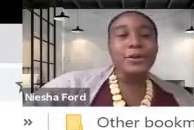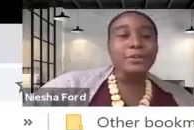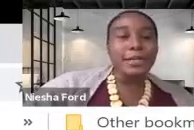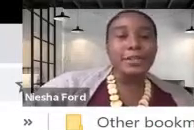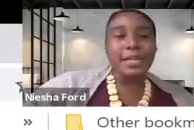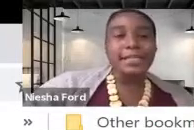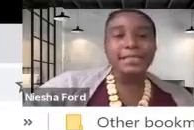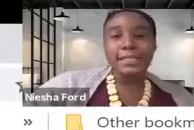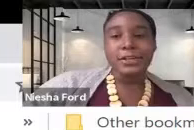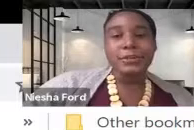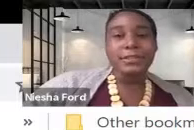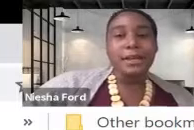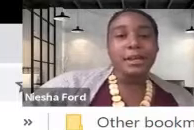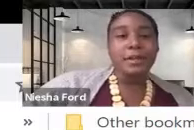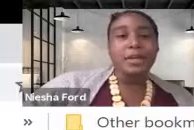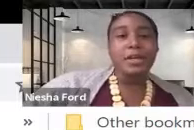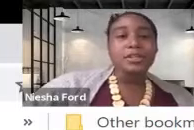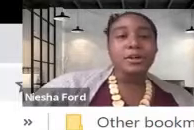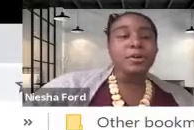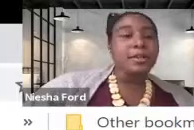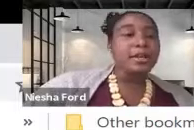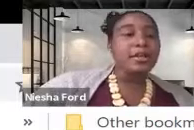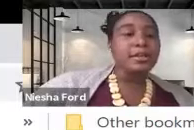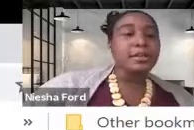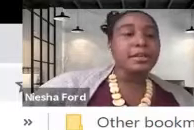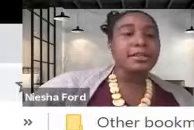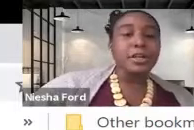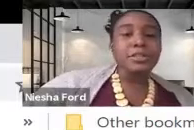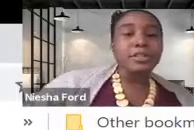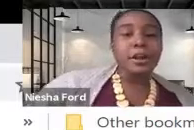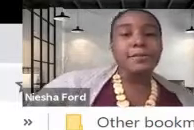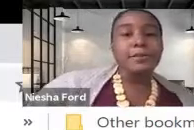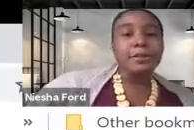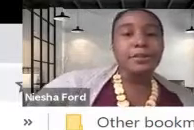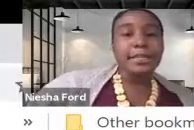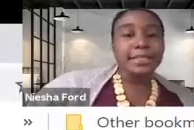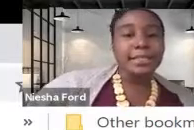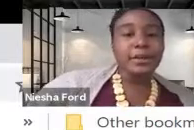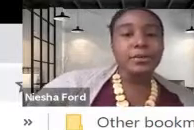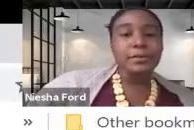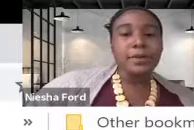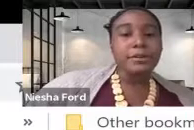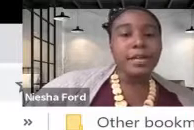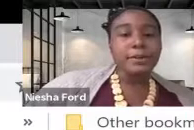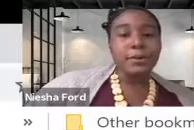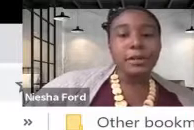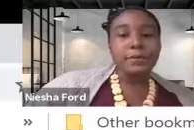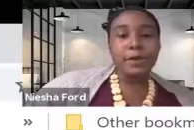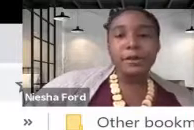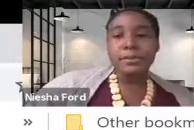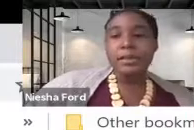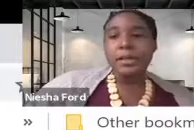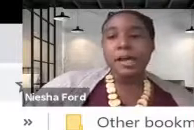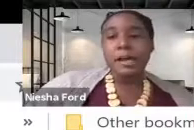everyone knows how to create sticky notes. So the instructions are for you to create a sticky note and write your name and where